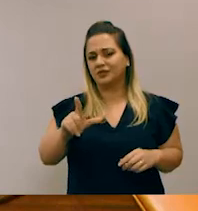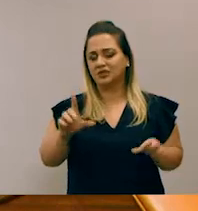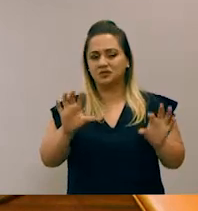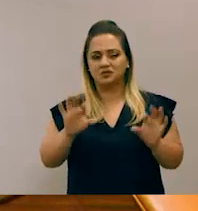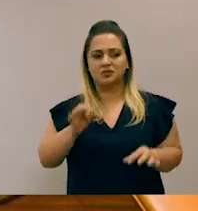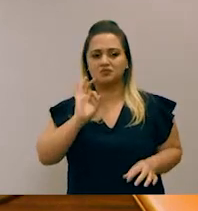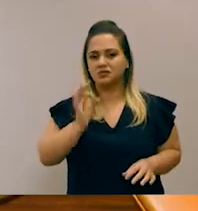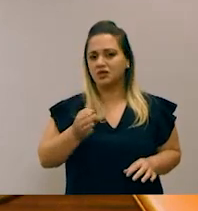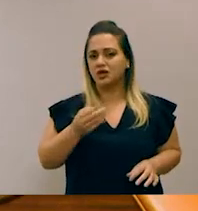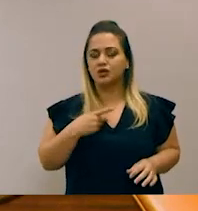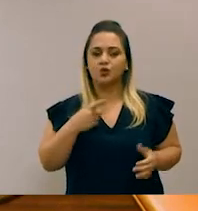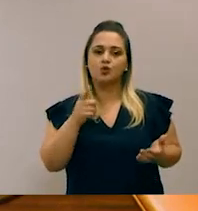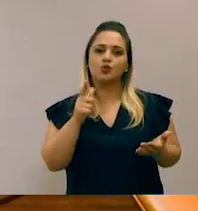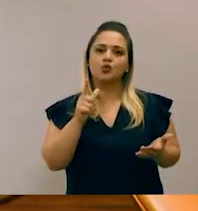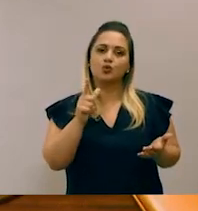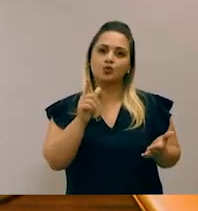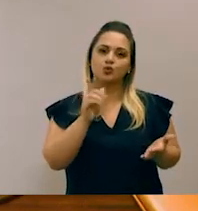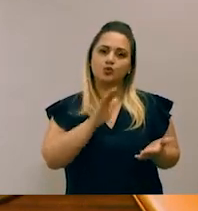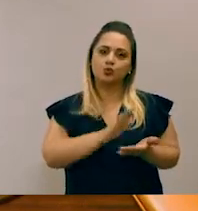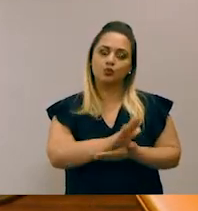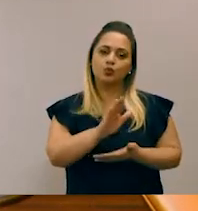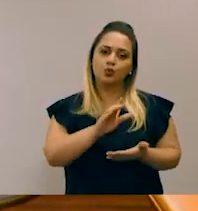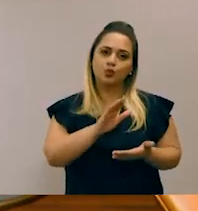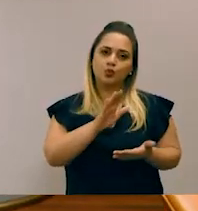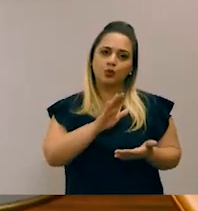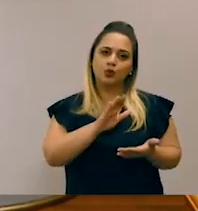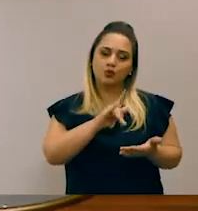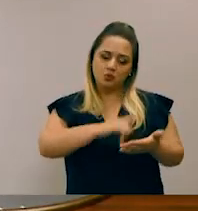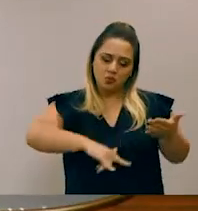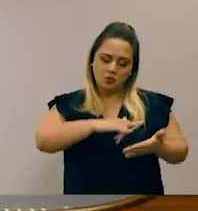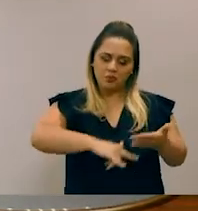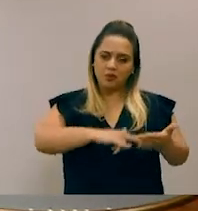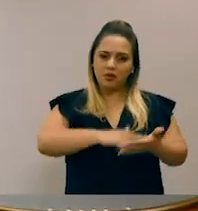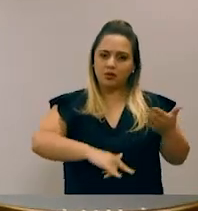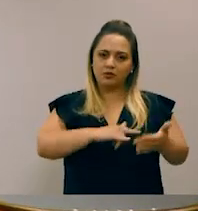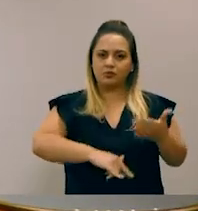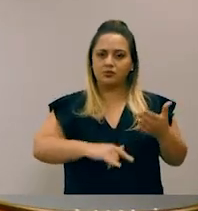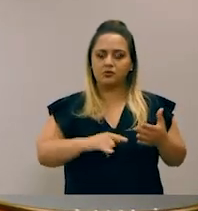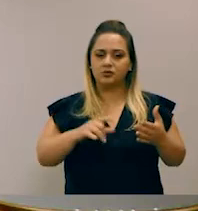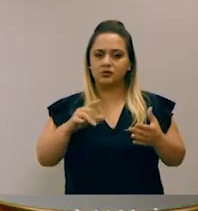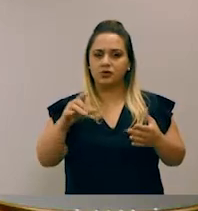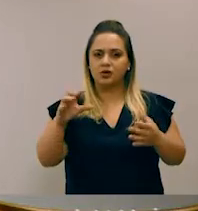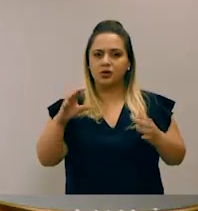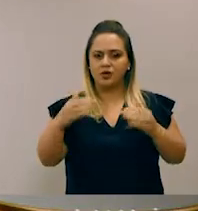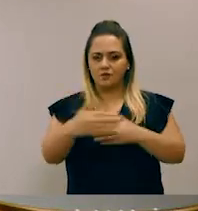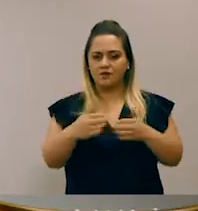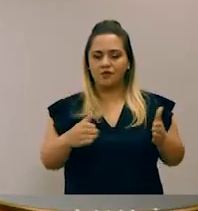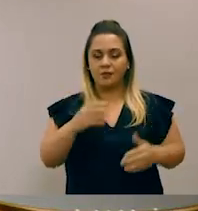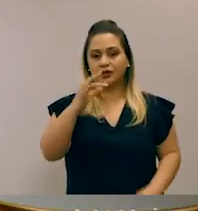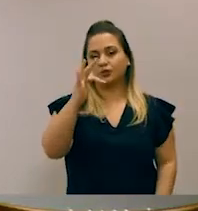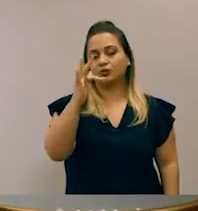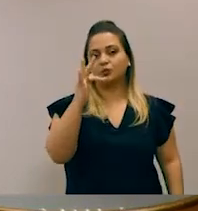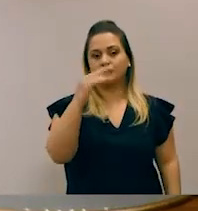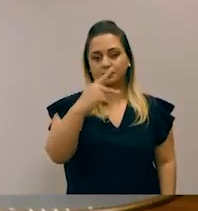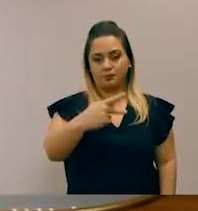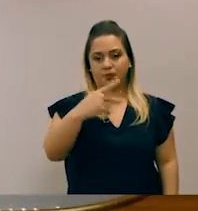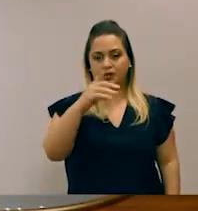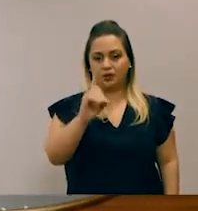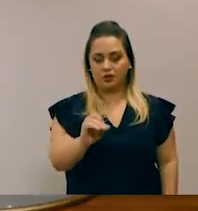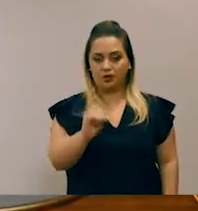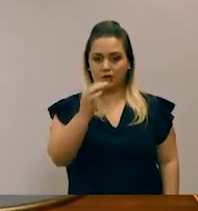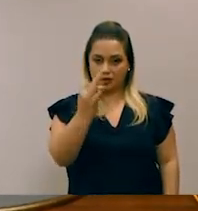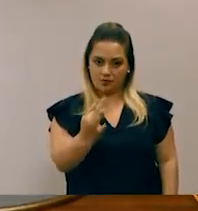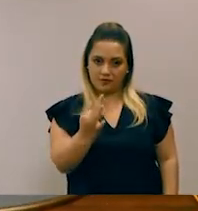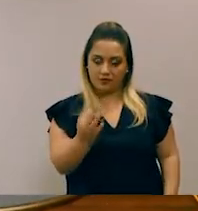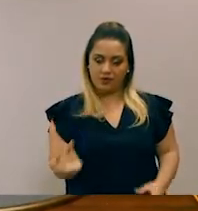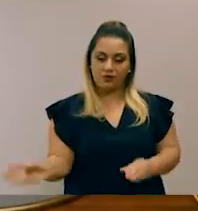automatically classifies documents in PDF format, which are inserted in the